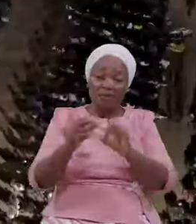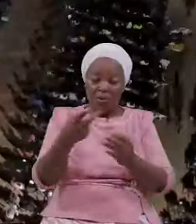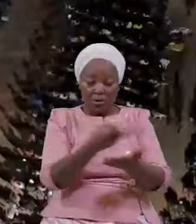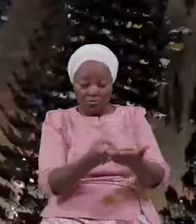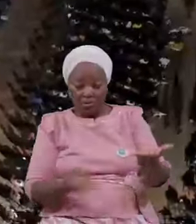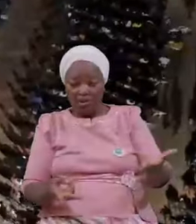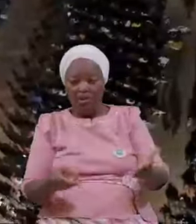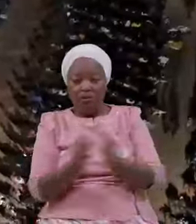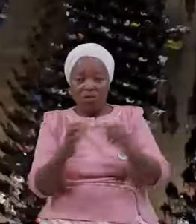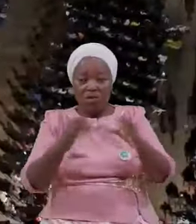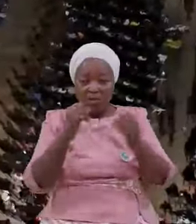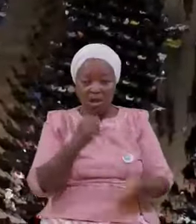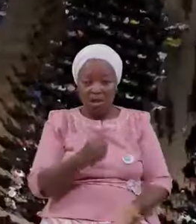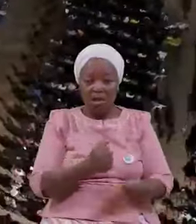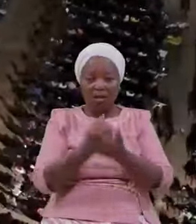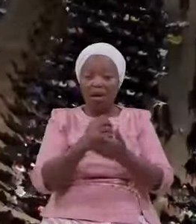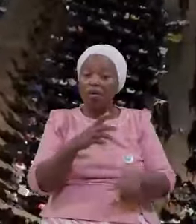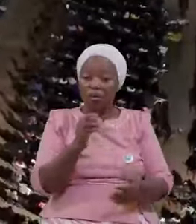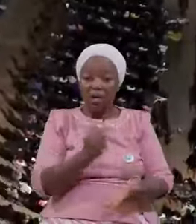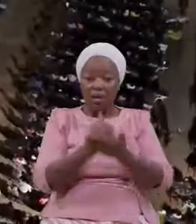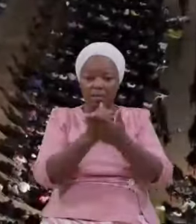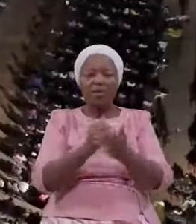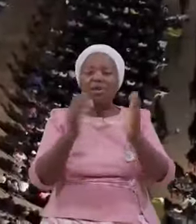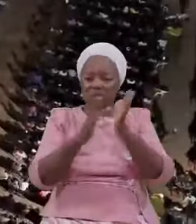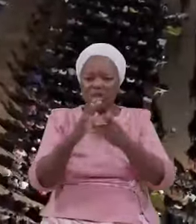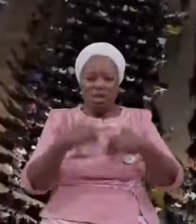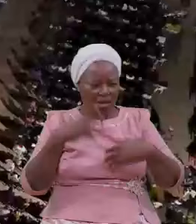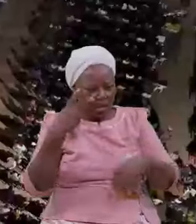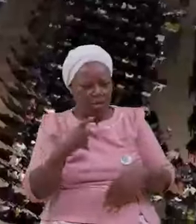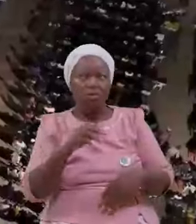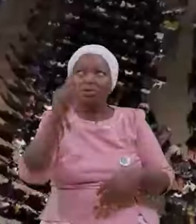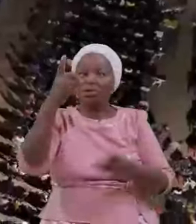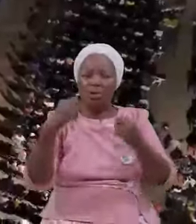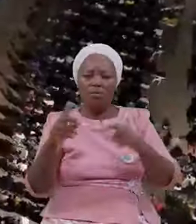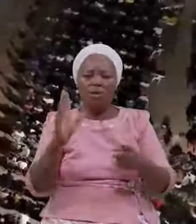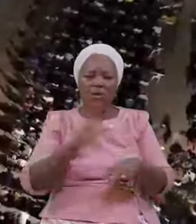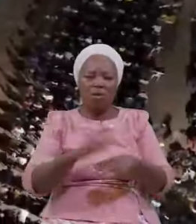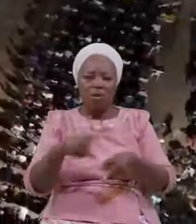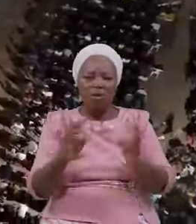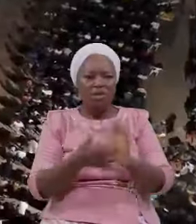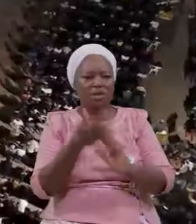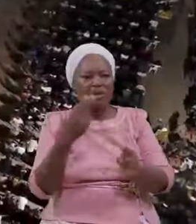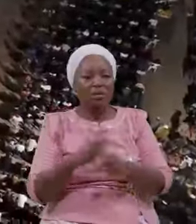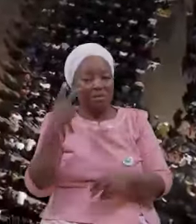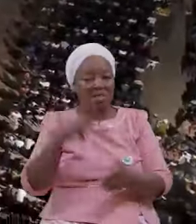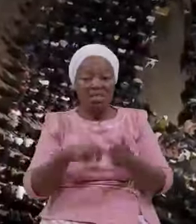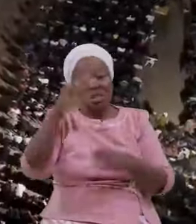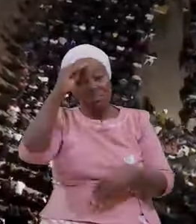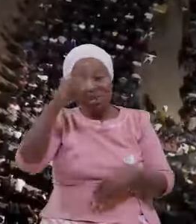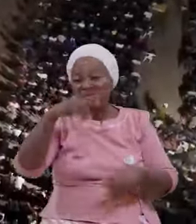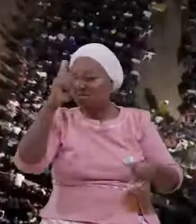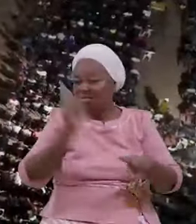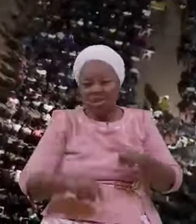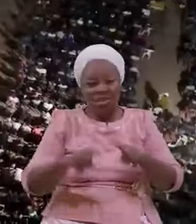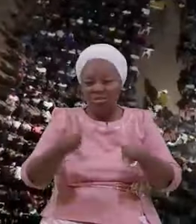Jesus, I see you, is coming your way. You see this man, He couldn't go to